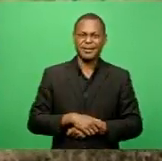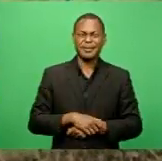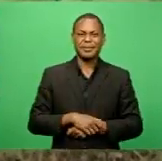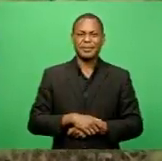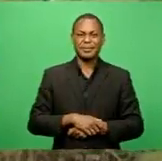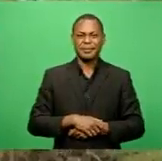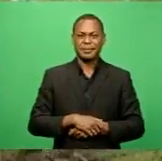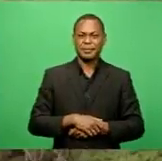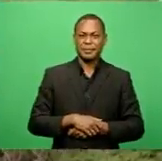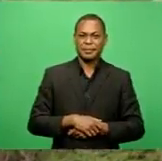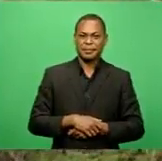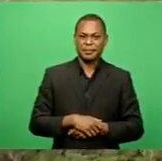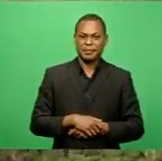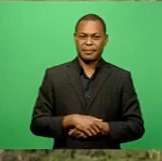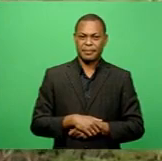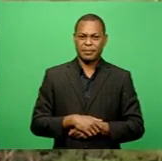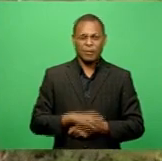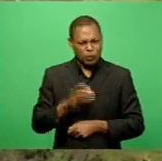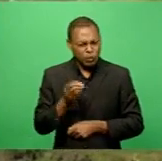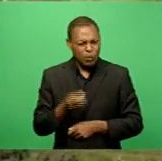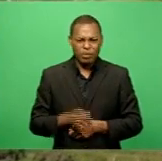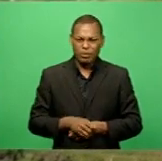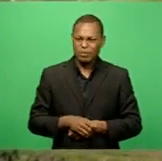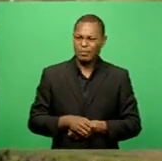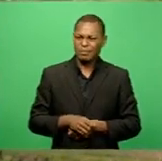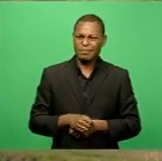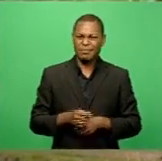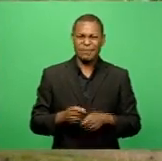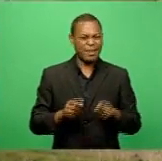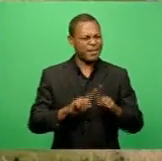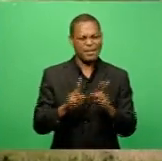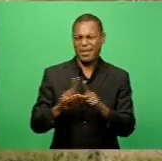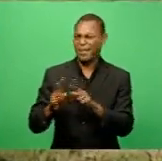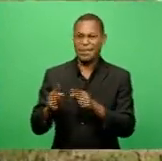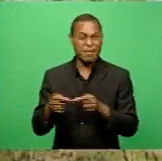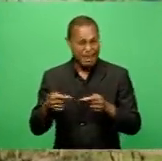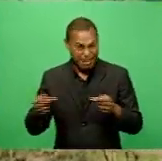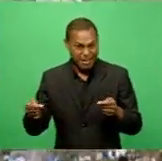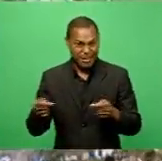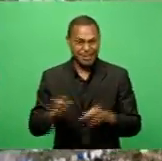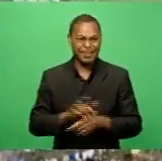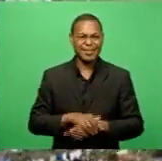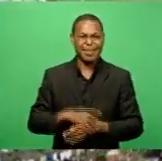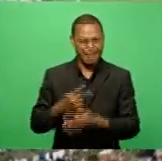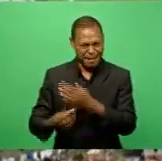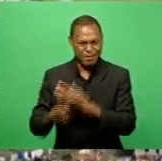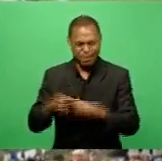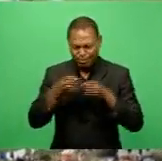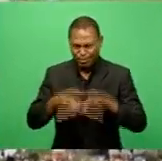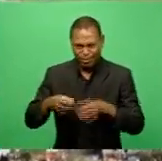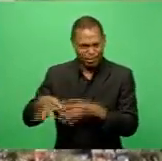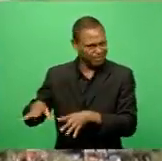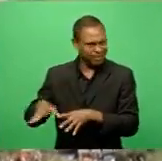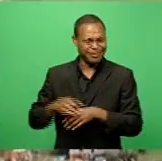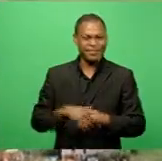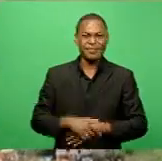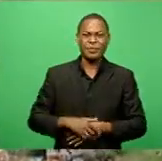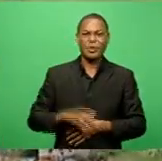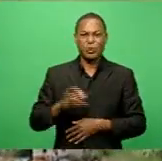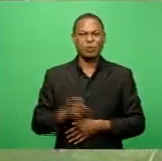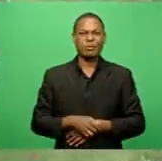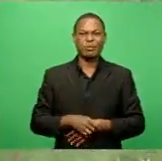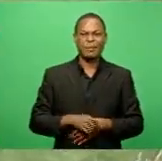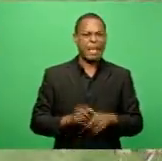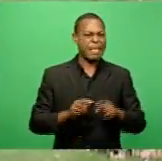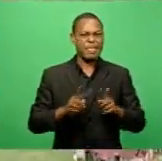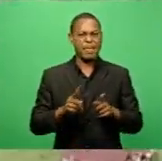schools. So it's all sorts of, because several of these schools also have had parts built at different times